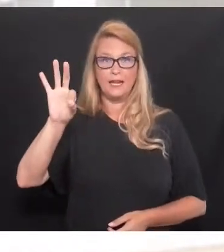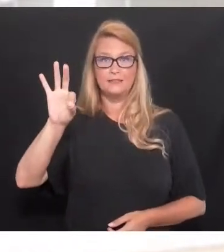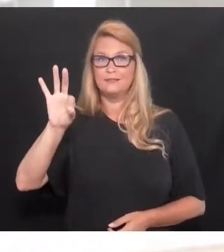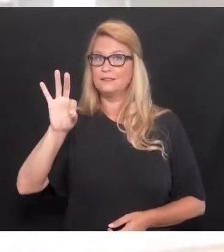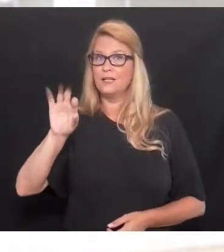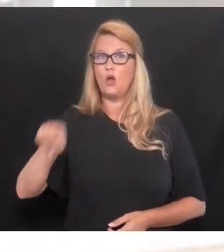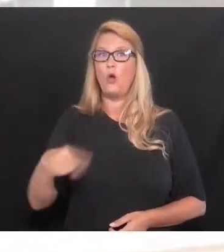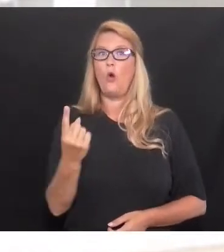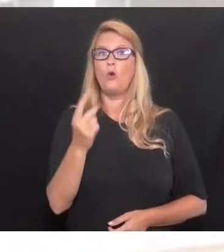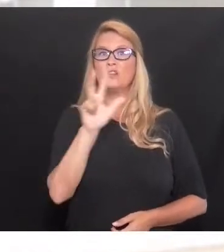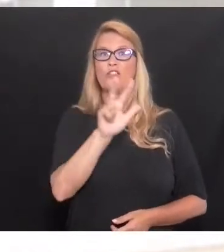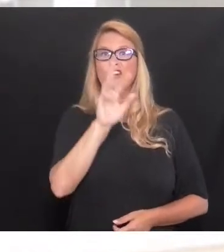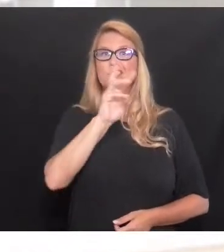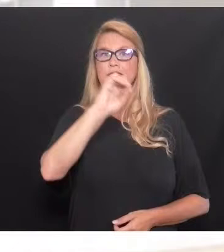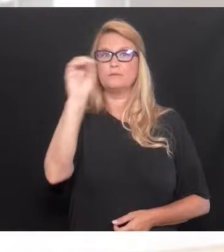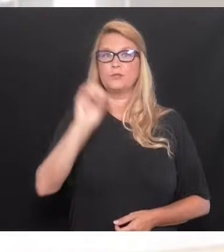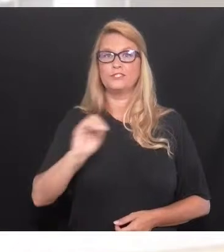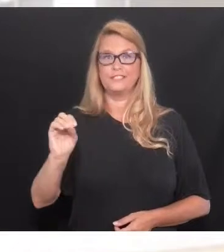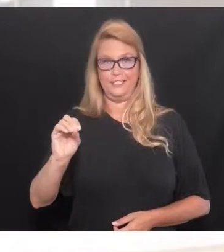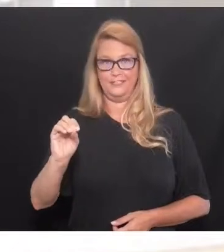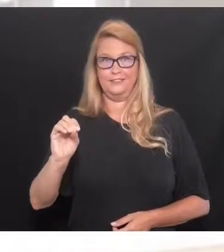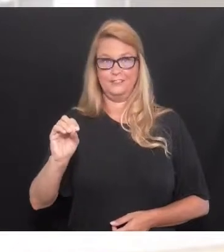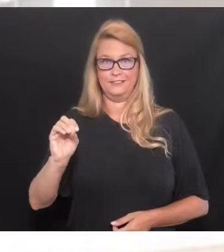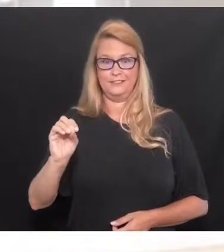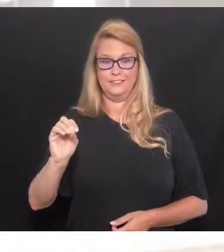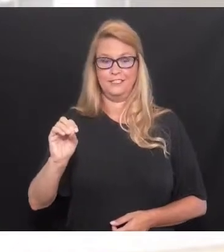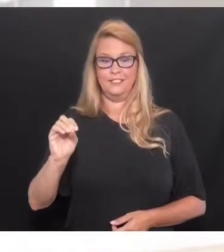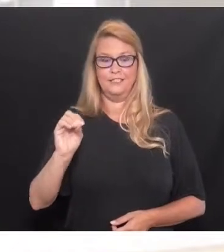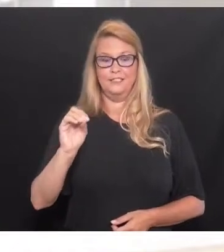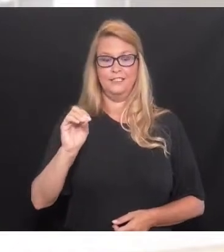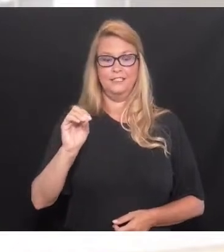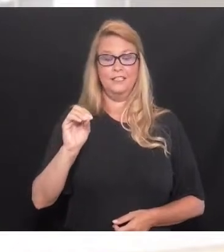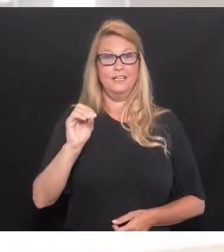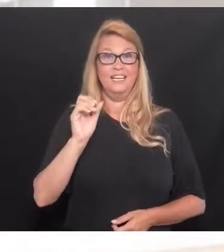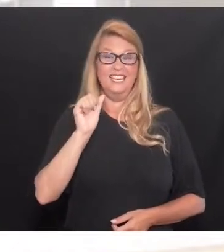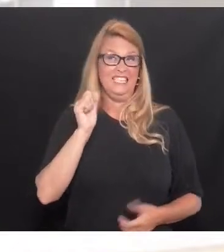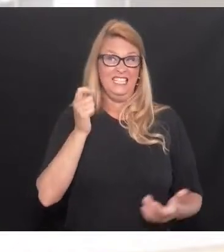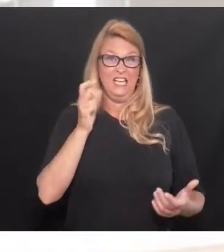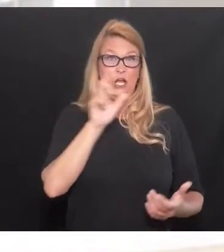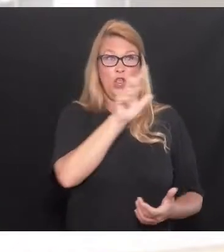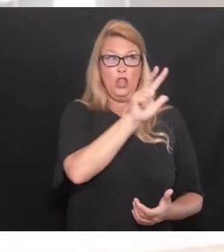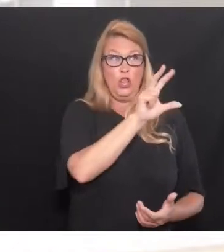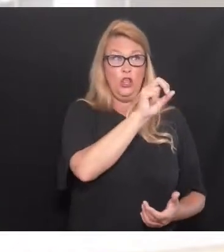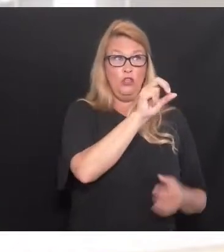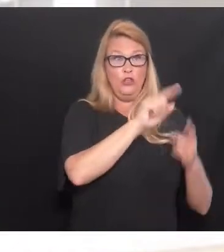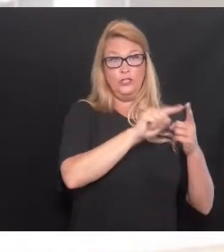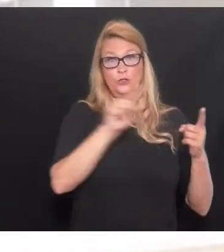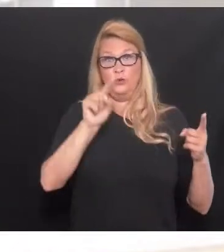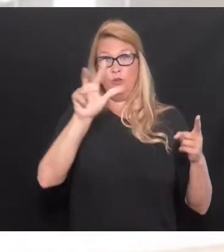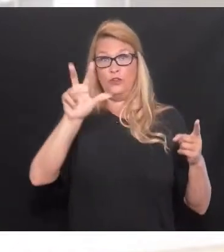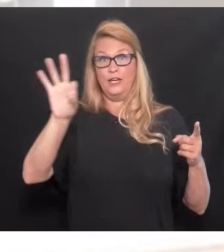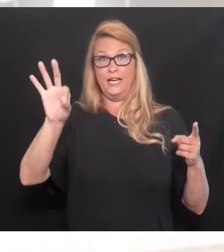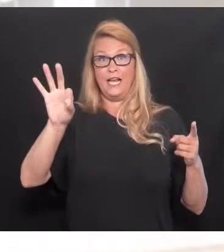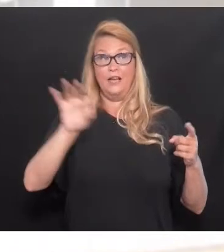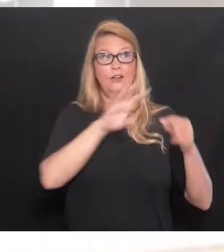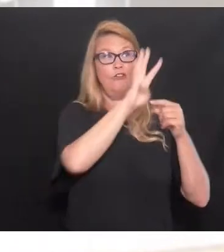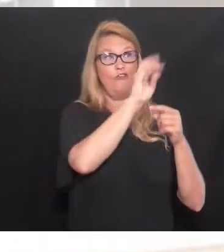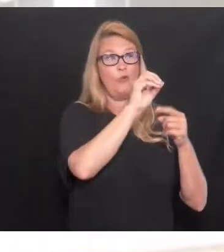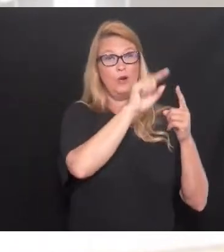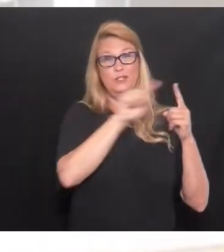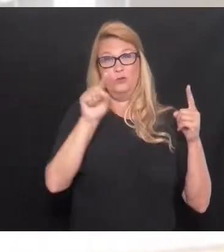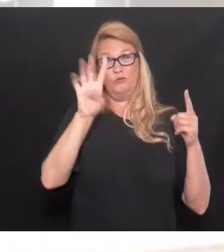only 36% of West Virginians, and not much better for 30 to 39 and 40 to